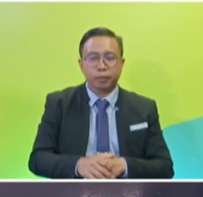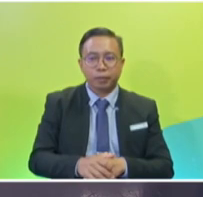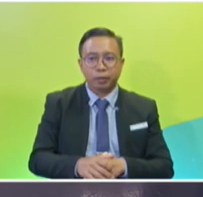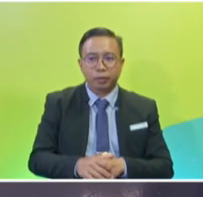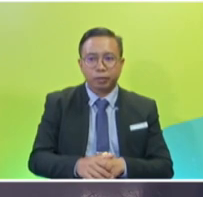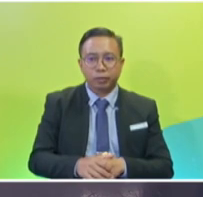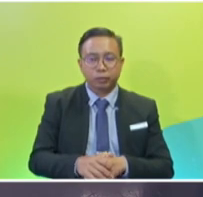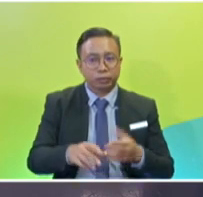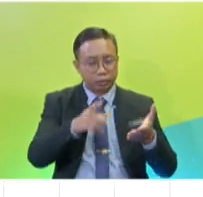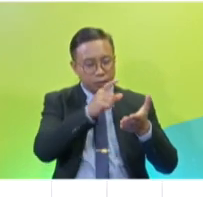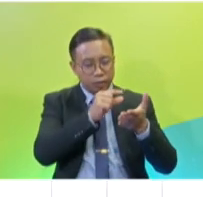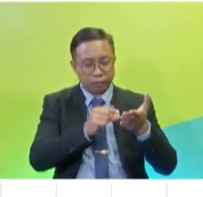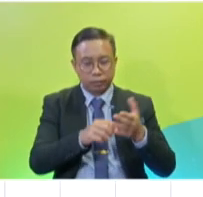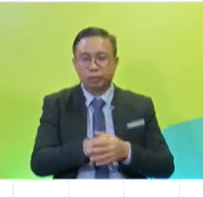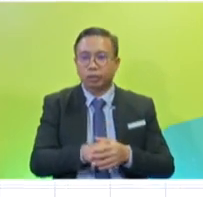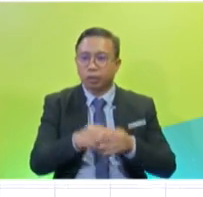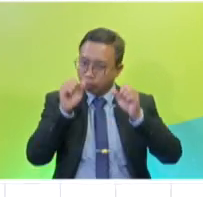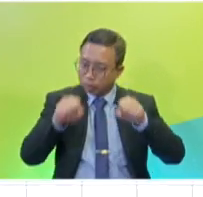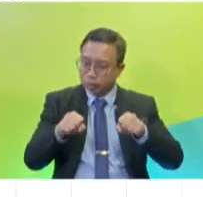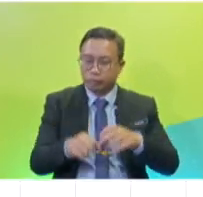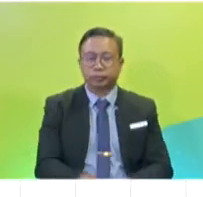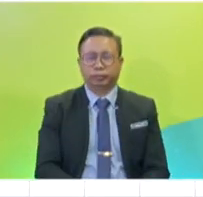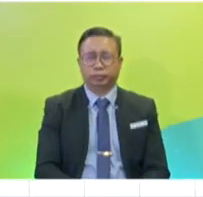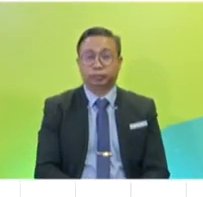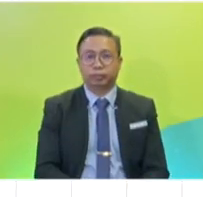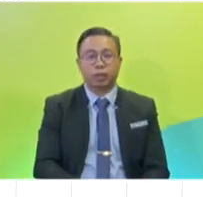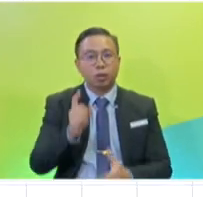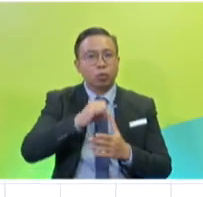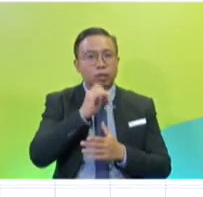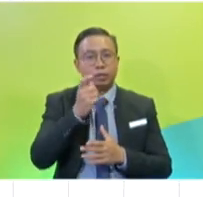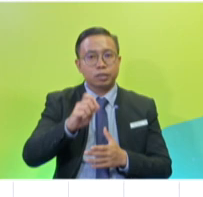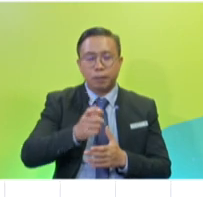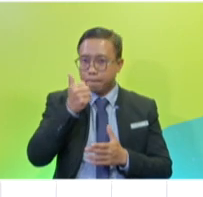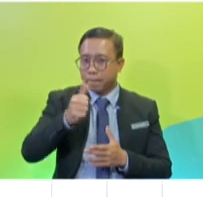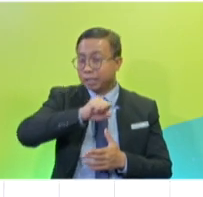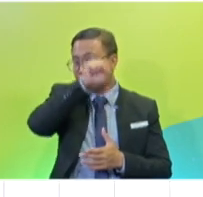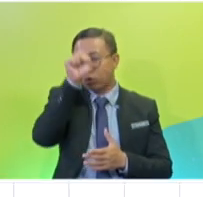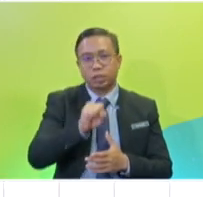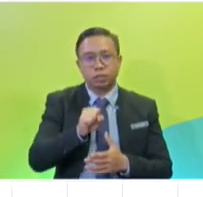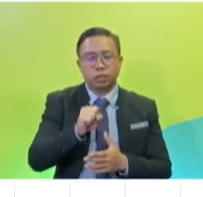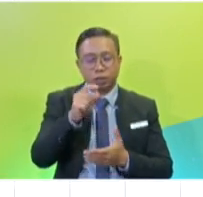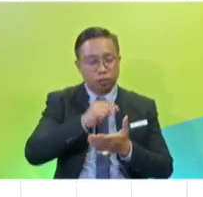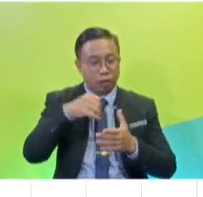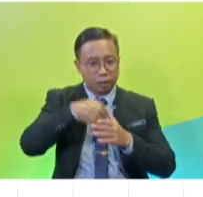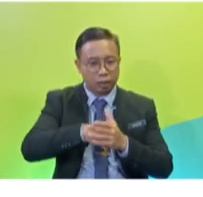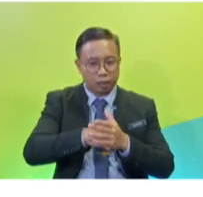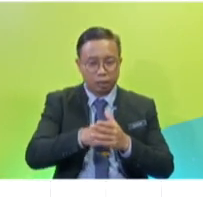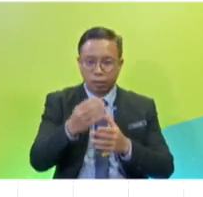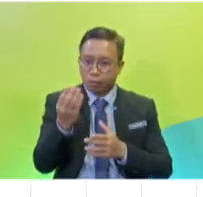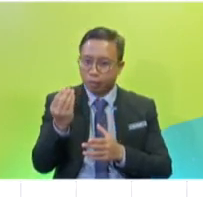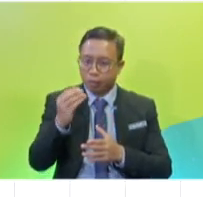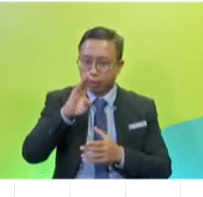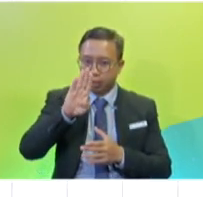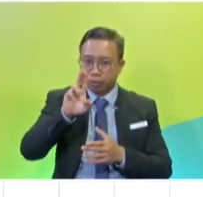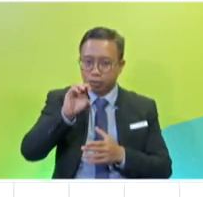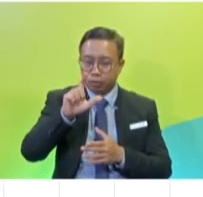Who is it? Can I answer, madam? Okay, yes. So what is the best question that you wish to write in the bubble for your main idea? Why